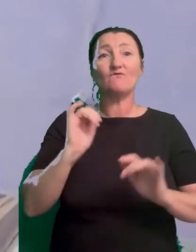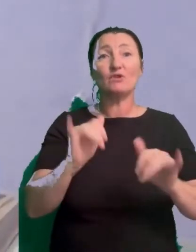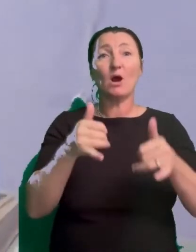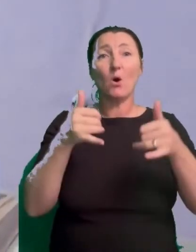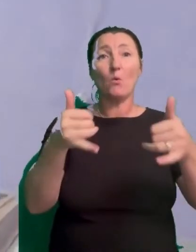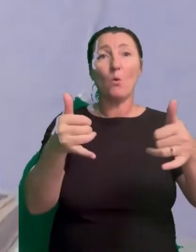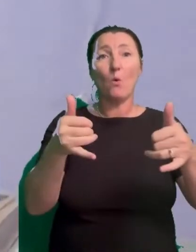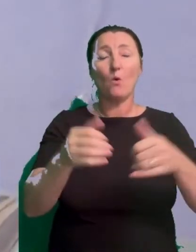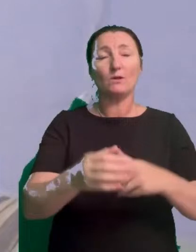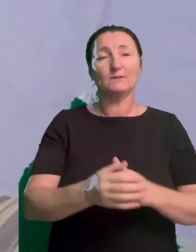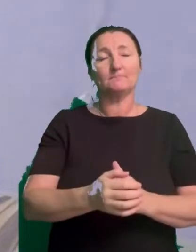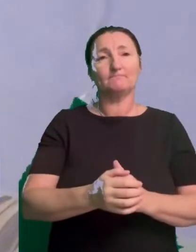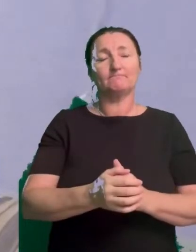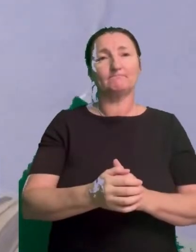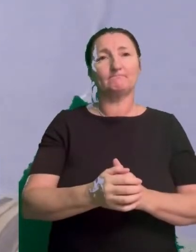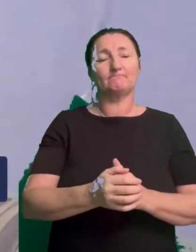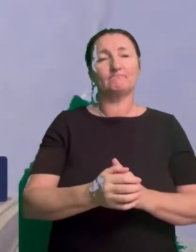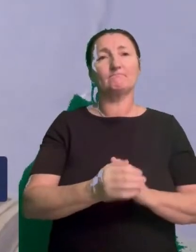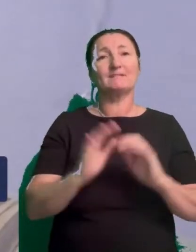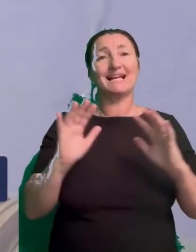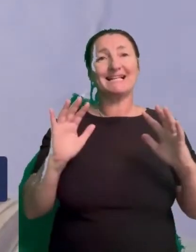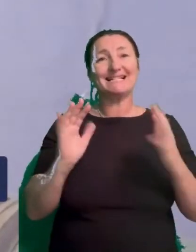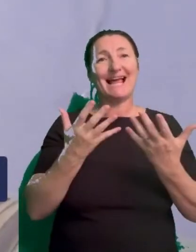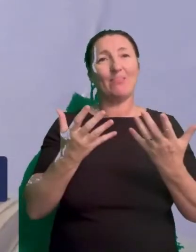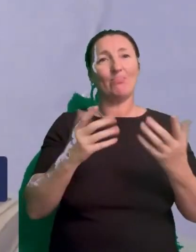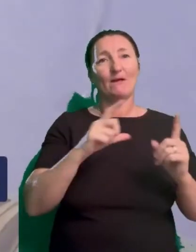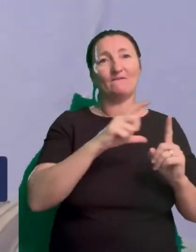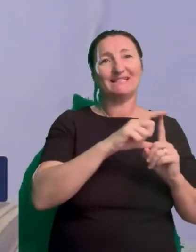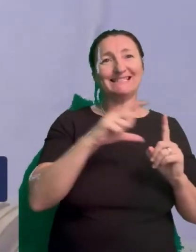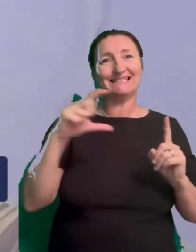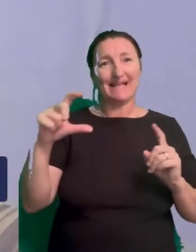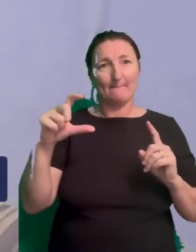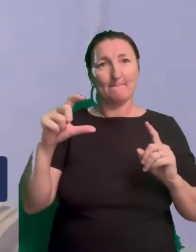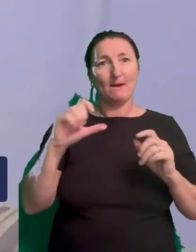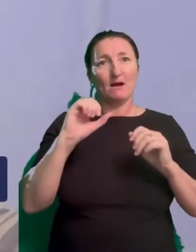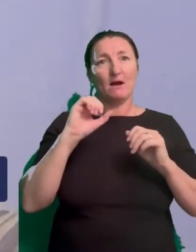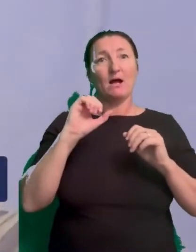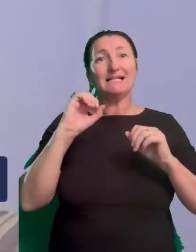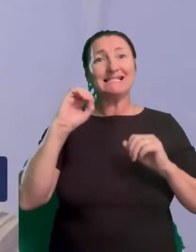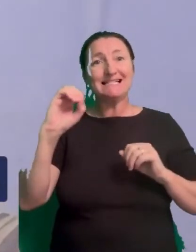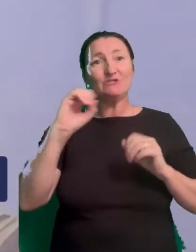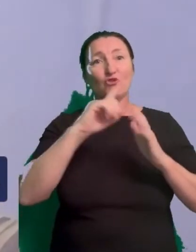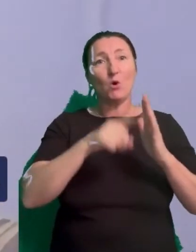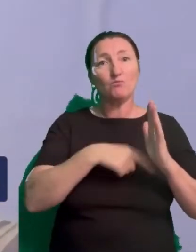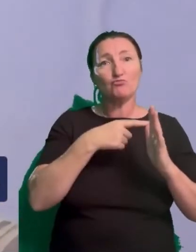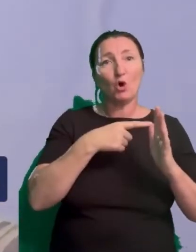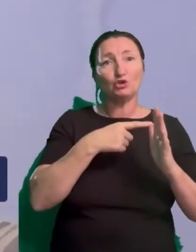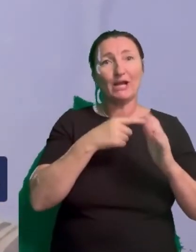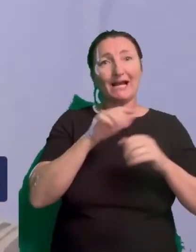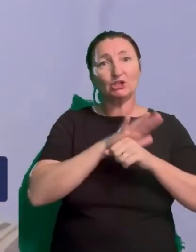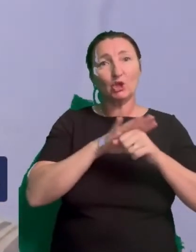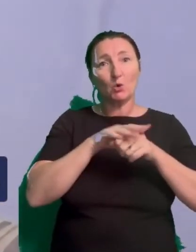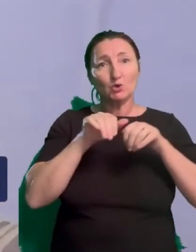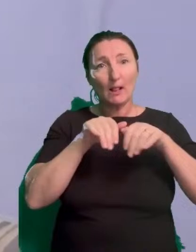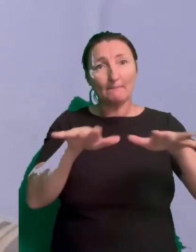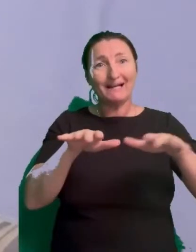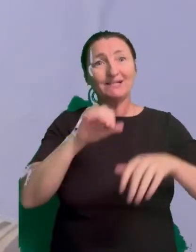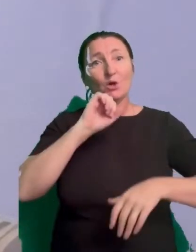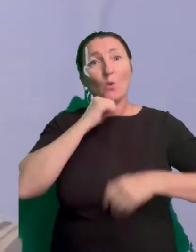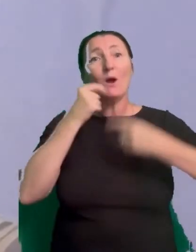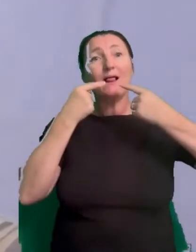of December, Zero Project Social Media will announce the